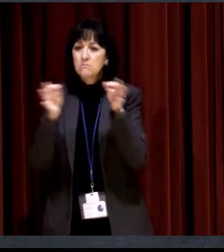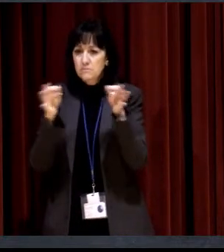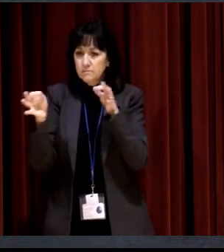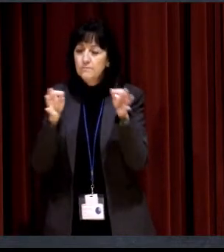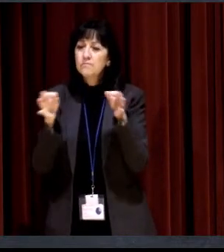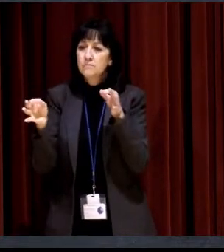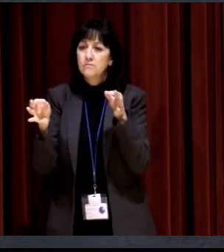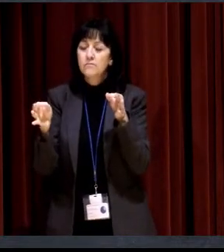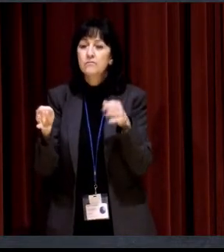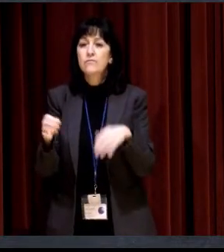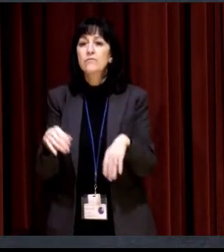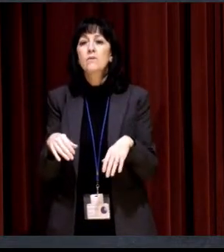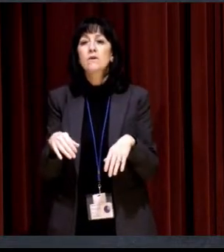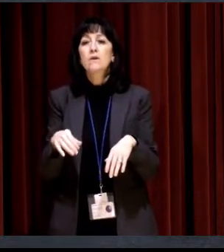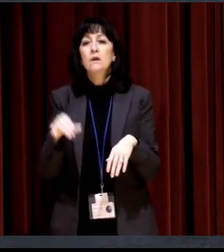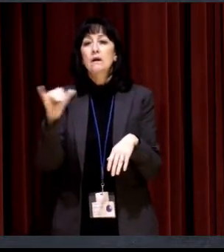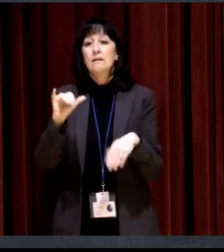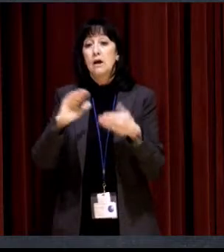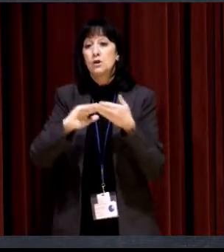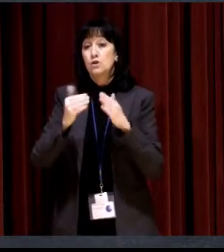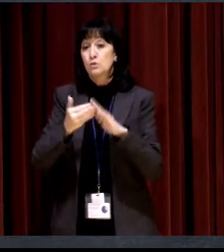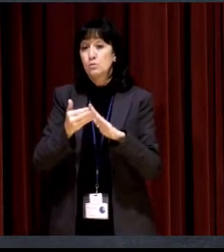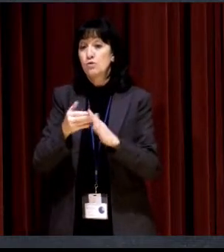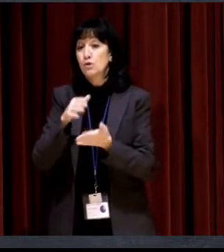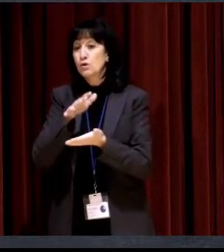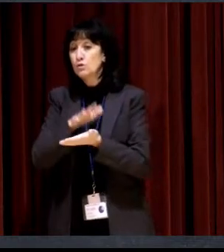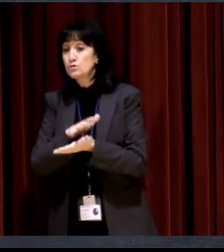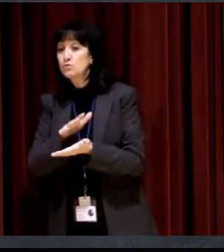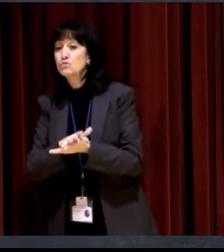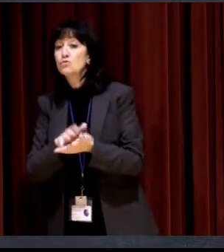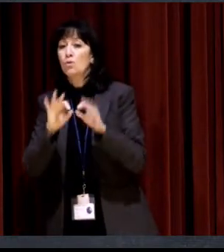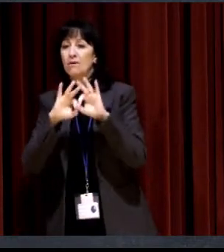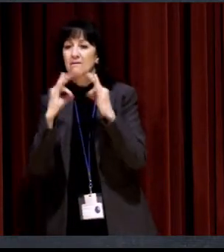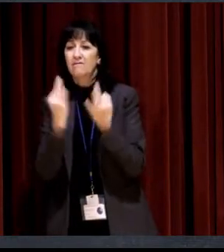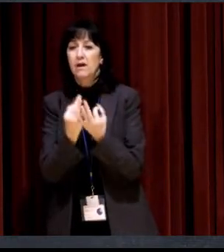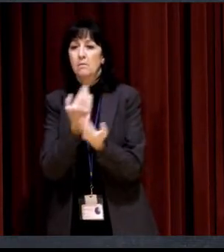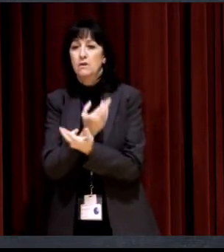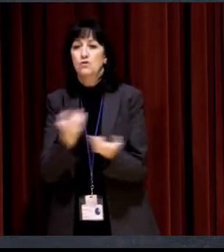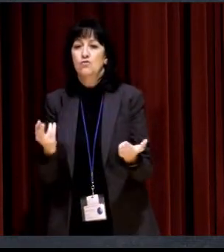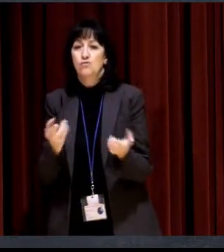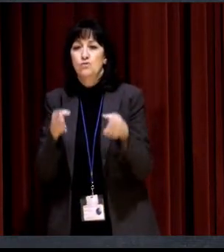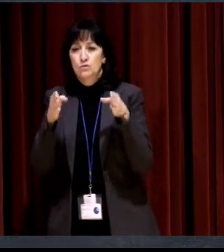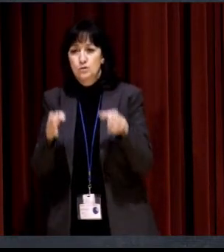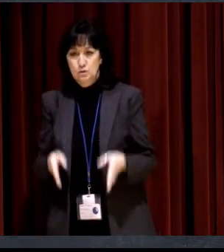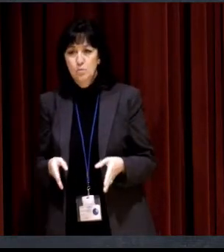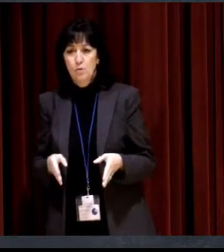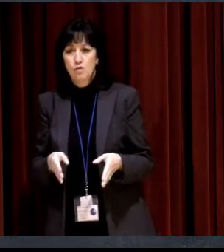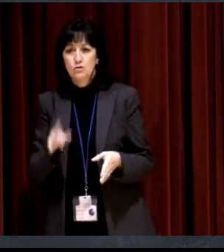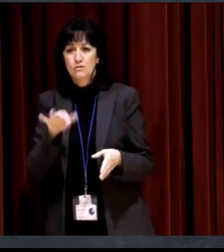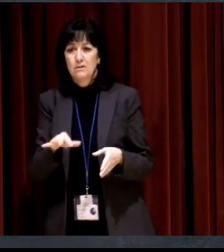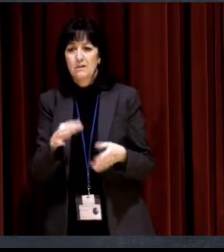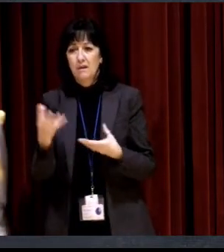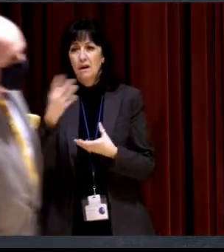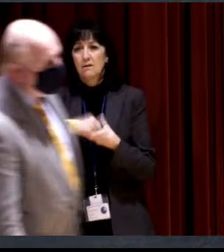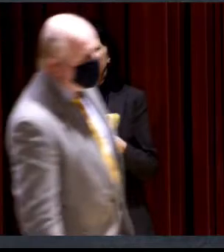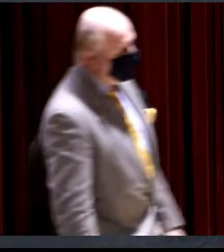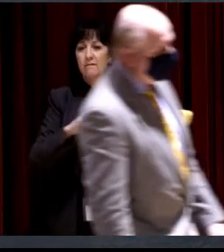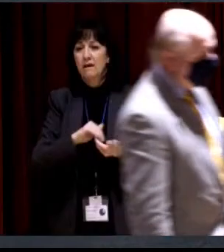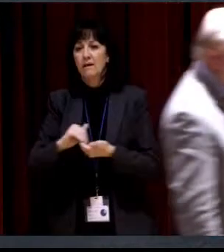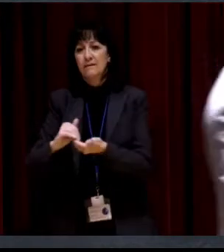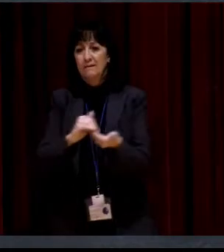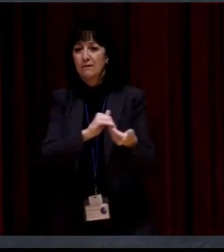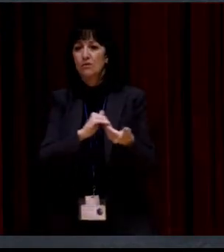things like, you know, a community schools person or a family resource person at schools or as part of the collaborative to help work with those